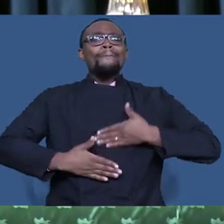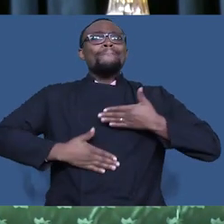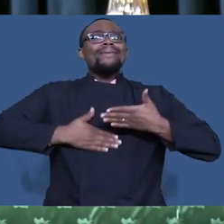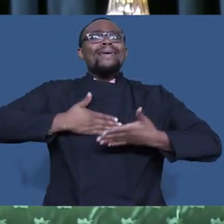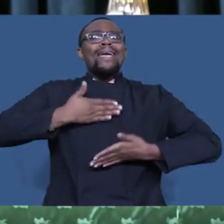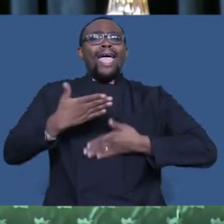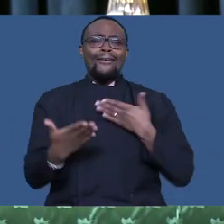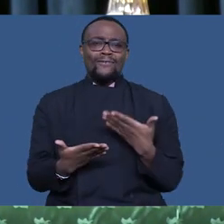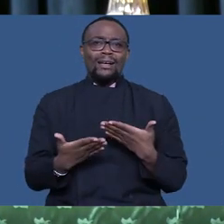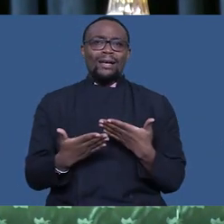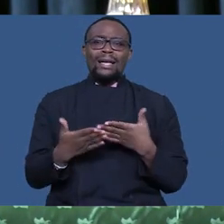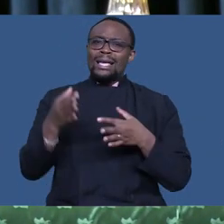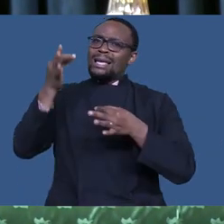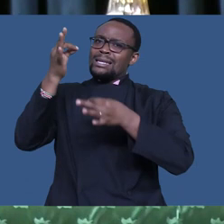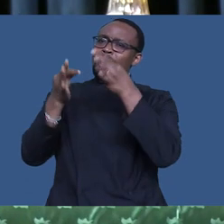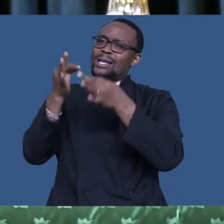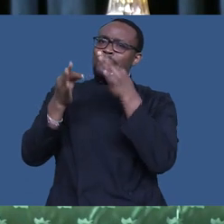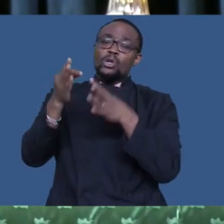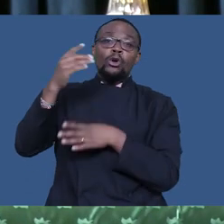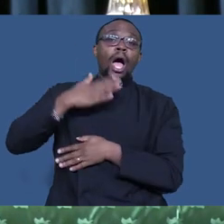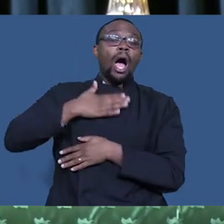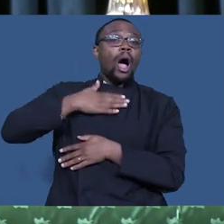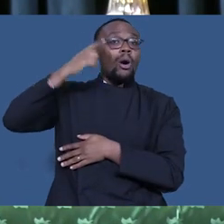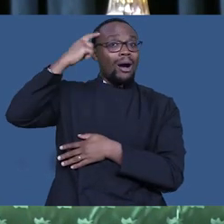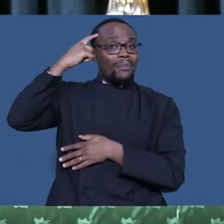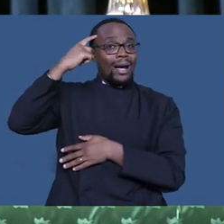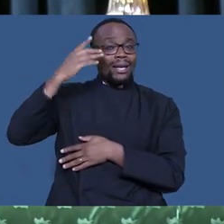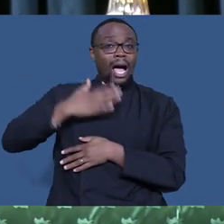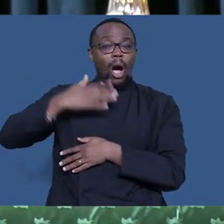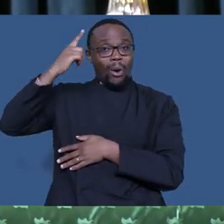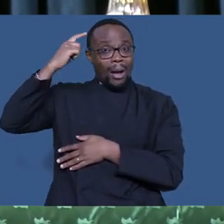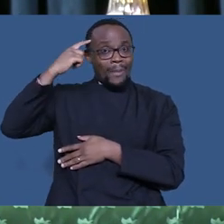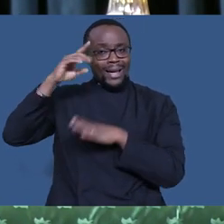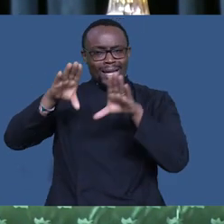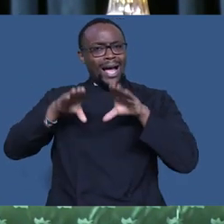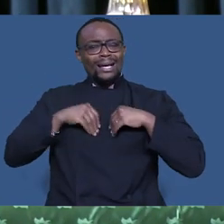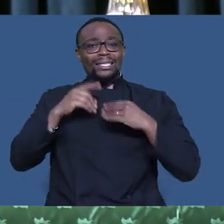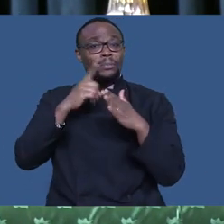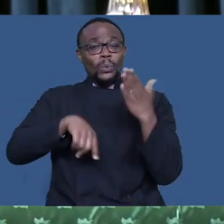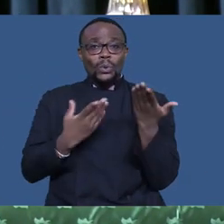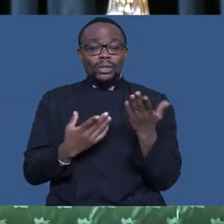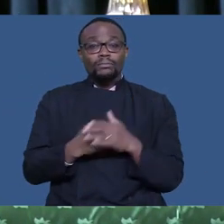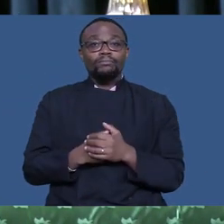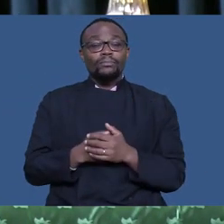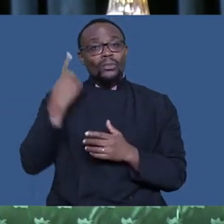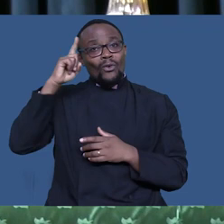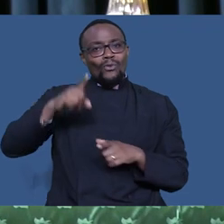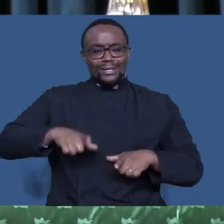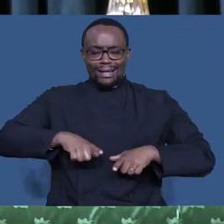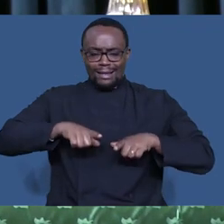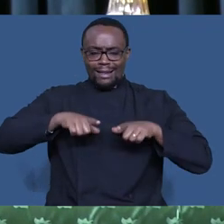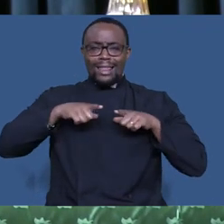is dependent on the mindset we subscribe to. So for us to live with a